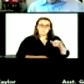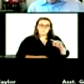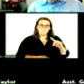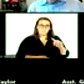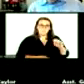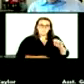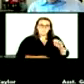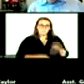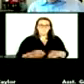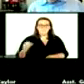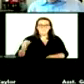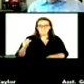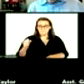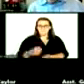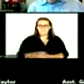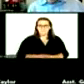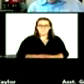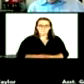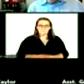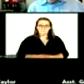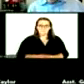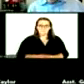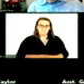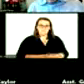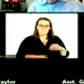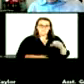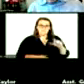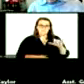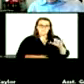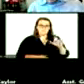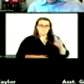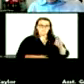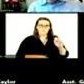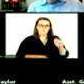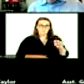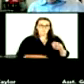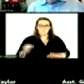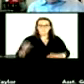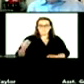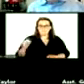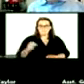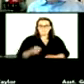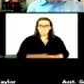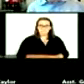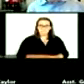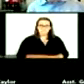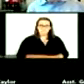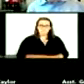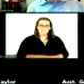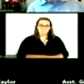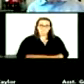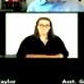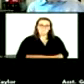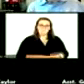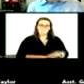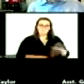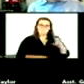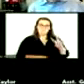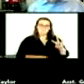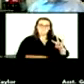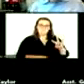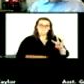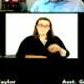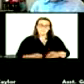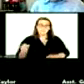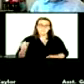Yes. Councilmember Pinto votes yes. Councilmember Silverman, Yes. Councilmember Silverman votes yes. Councilmember Robert White,